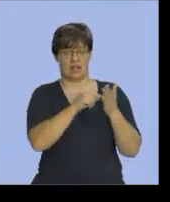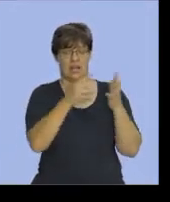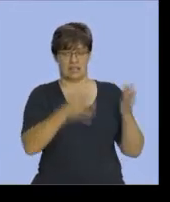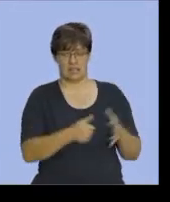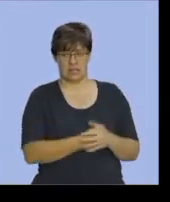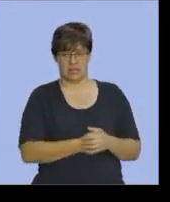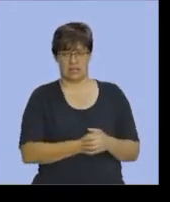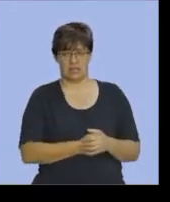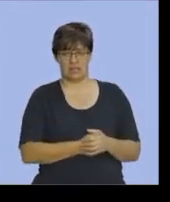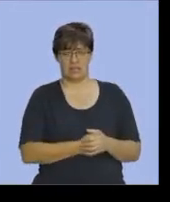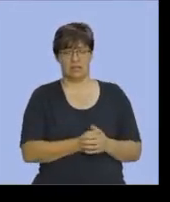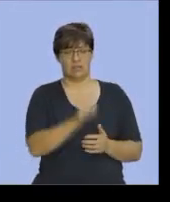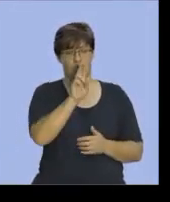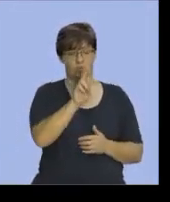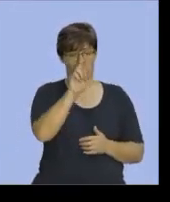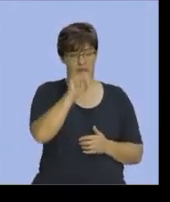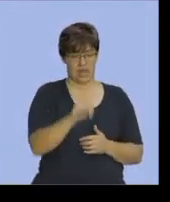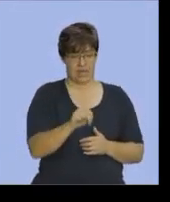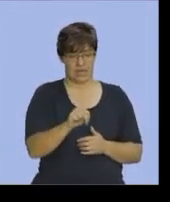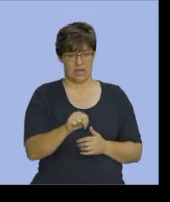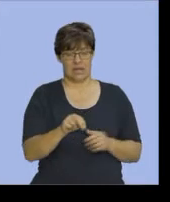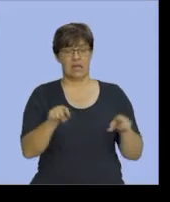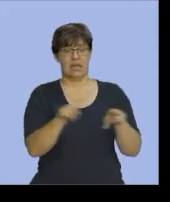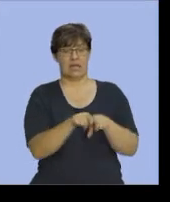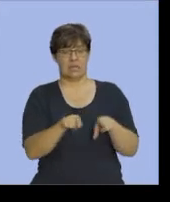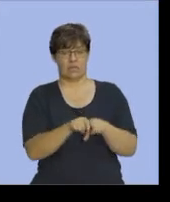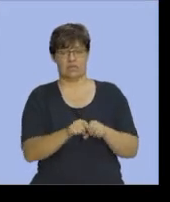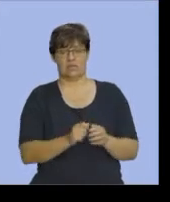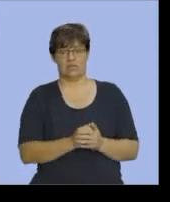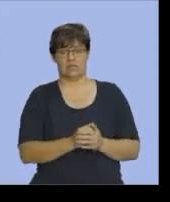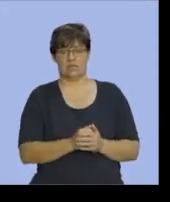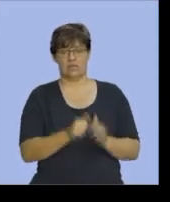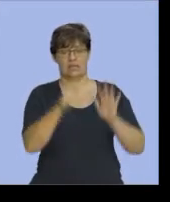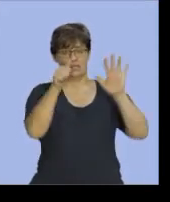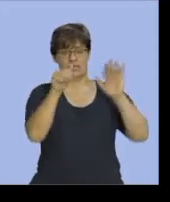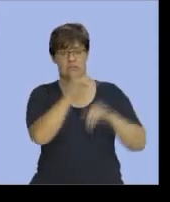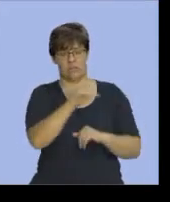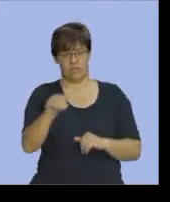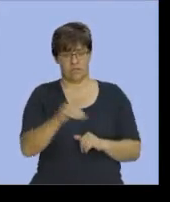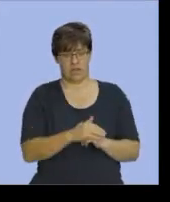your calculator from there. So UN will be equals to